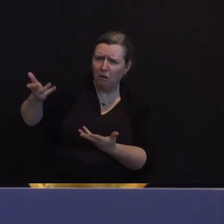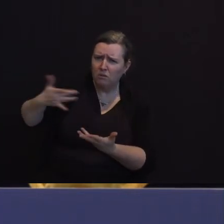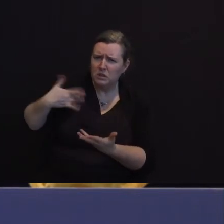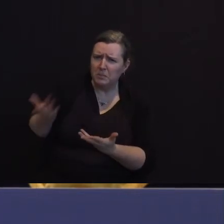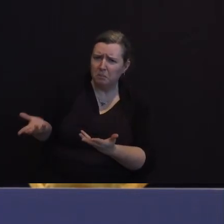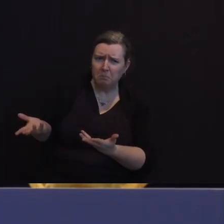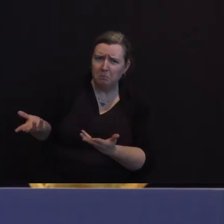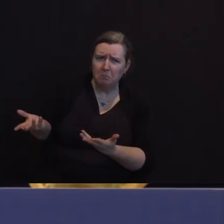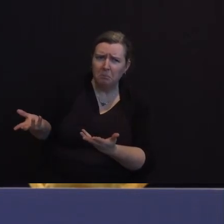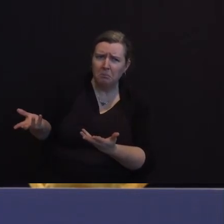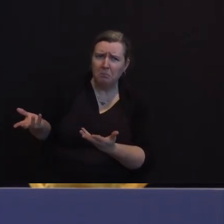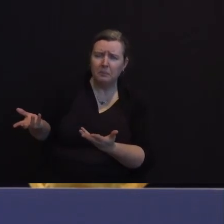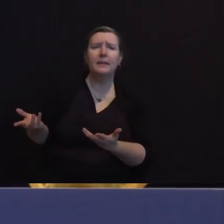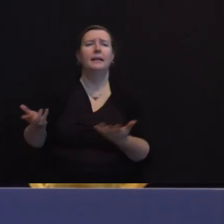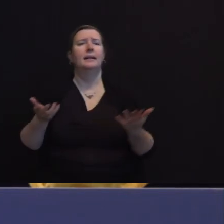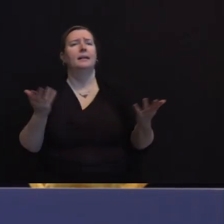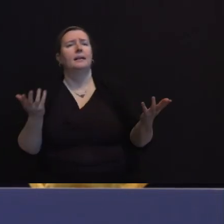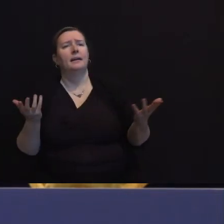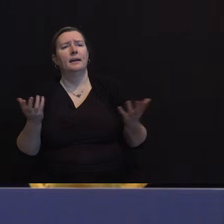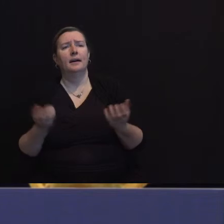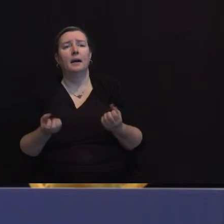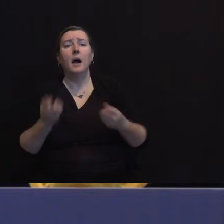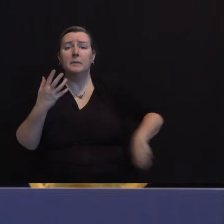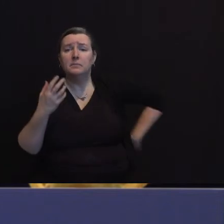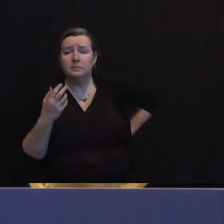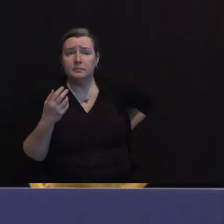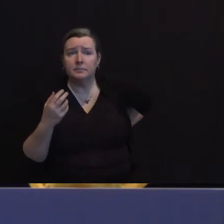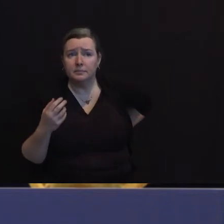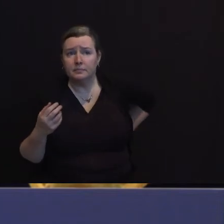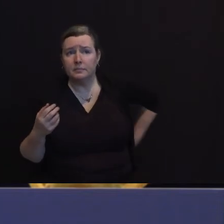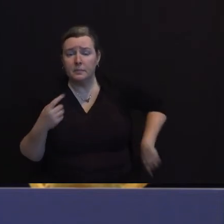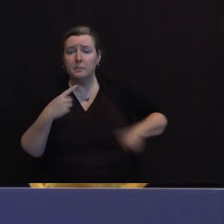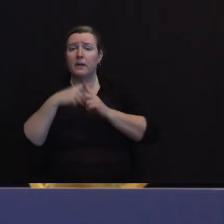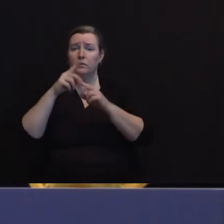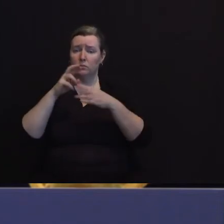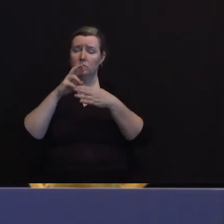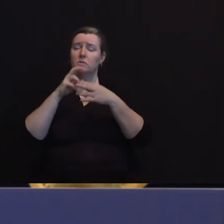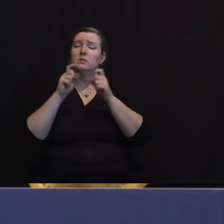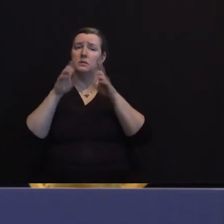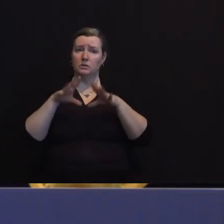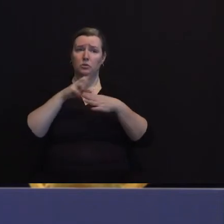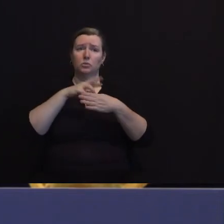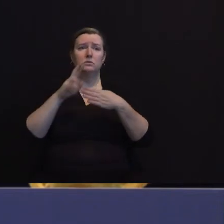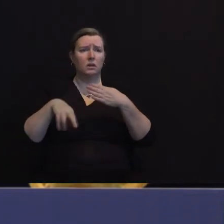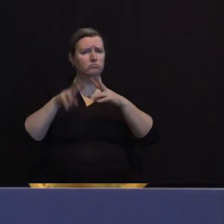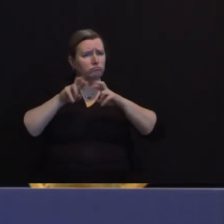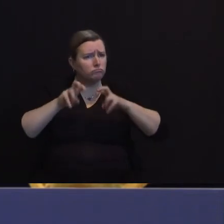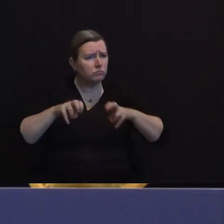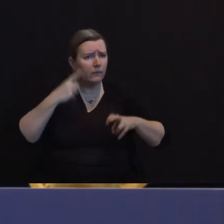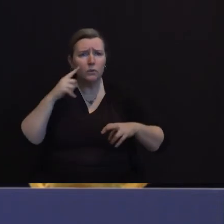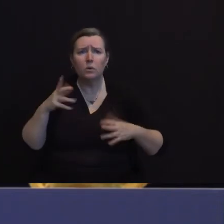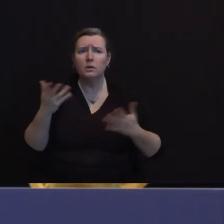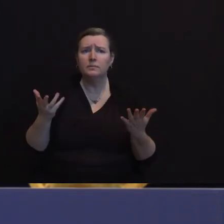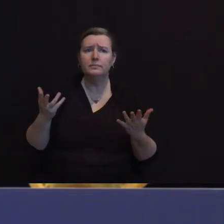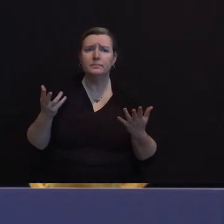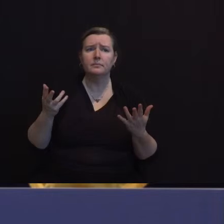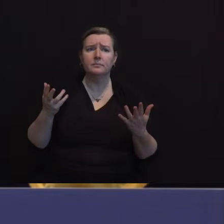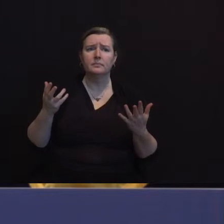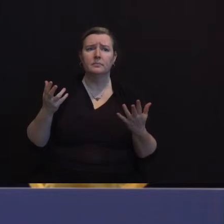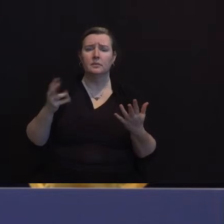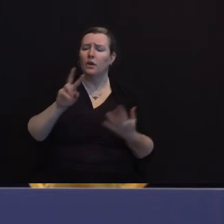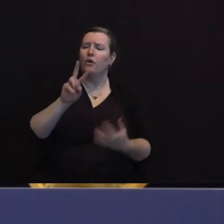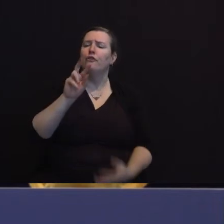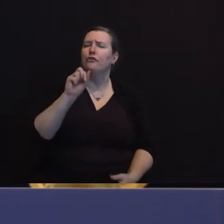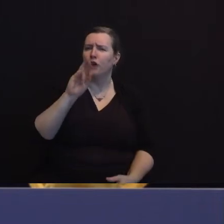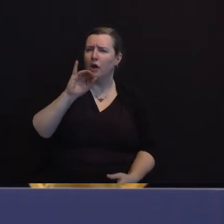And how many of the positive test results are analyzed for the variant? Is that something the state lab can do, or are we sending out